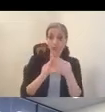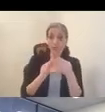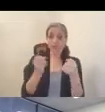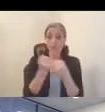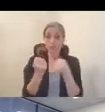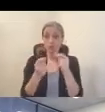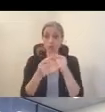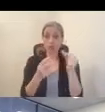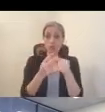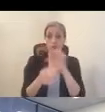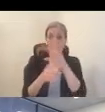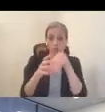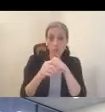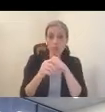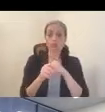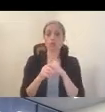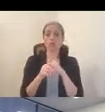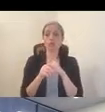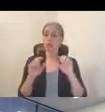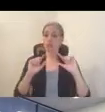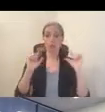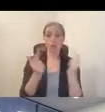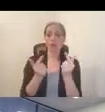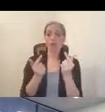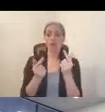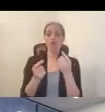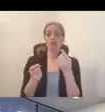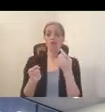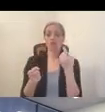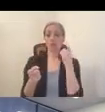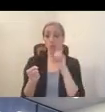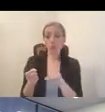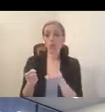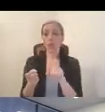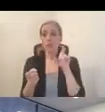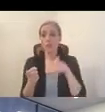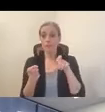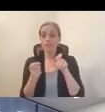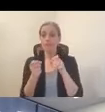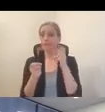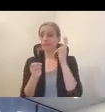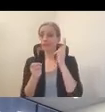and inclusion. So all of those waiver requirements that